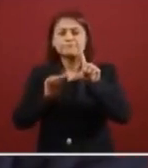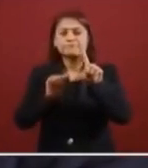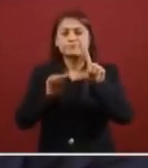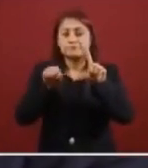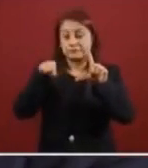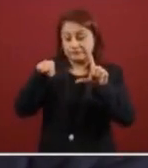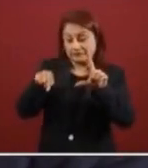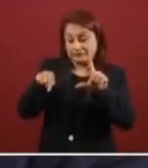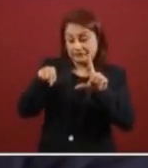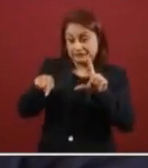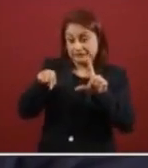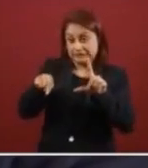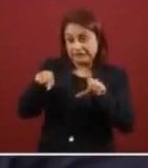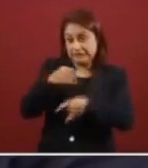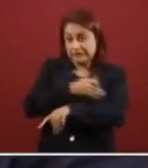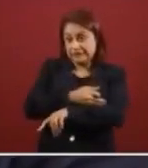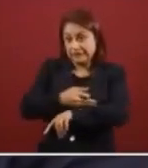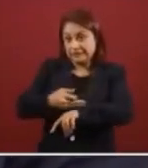that live off of